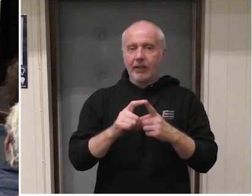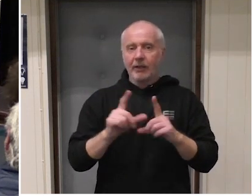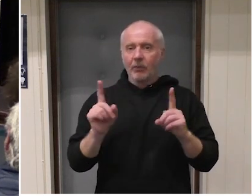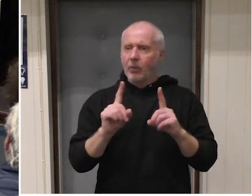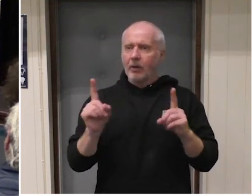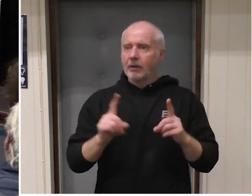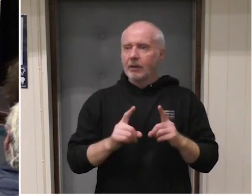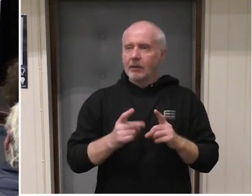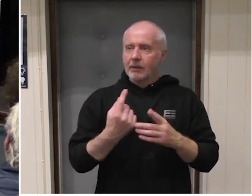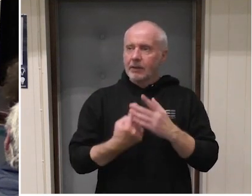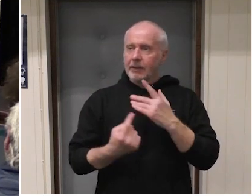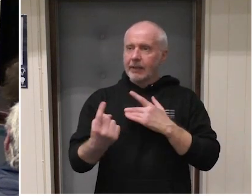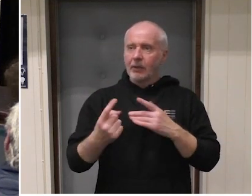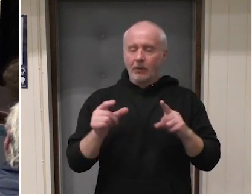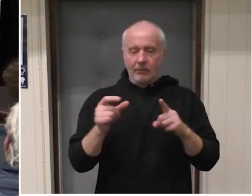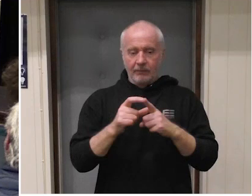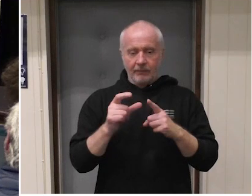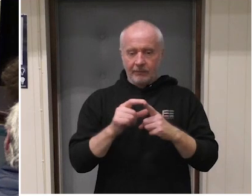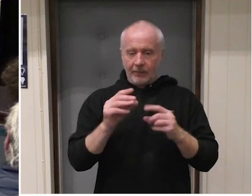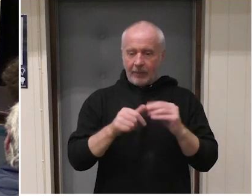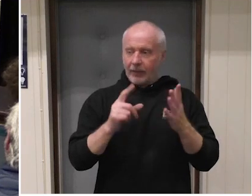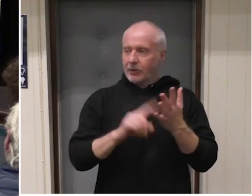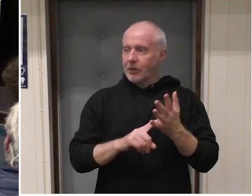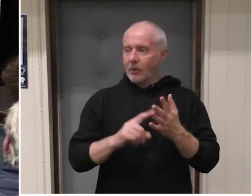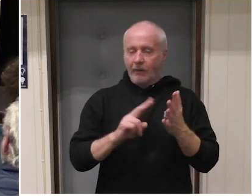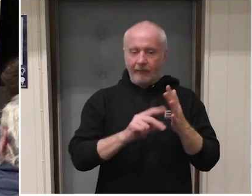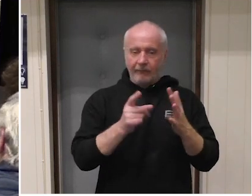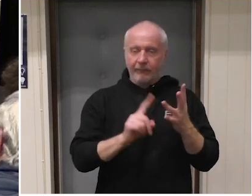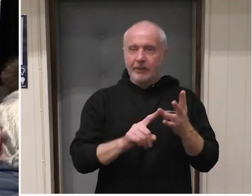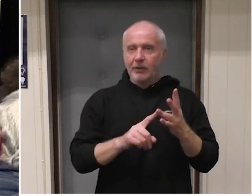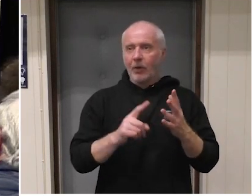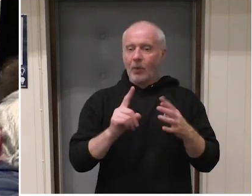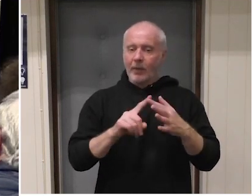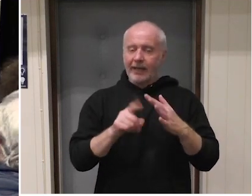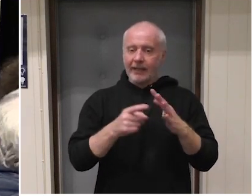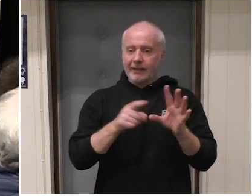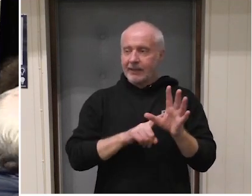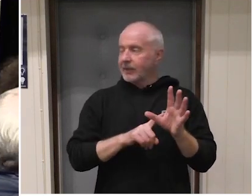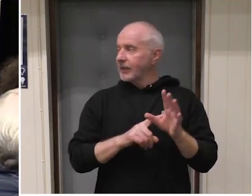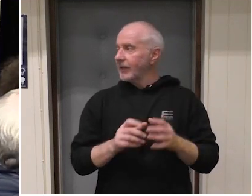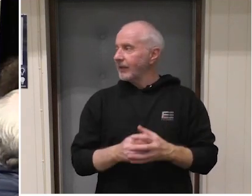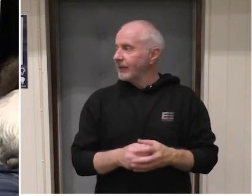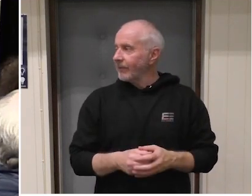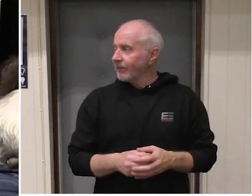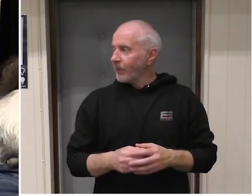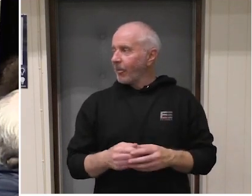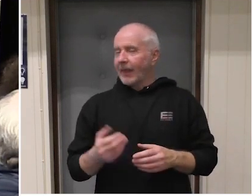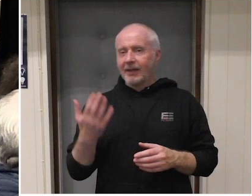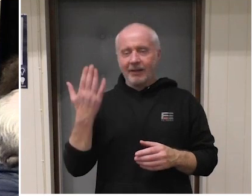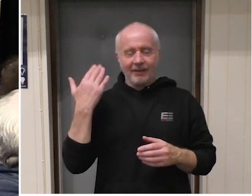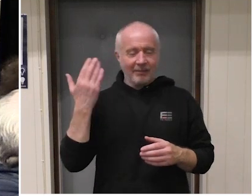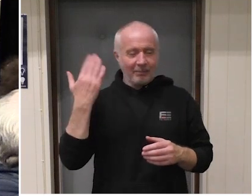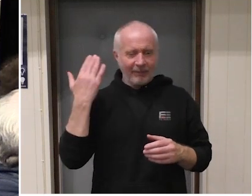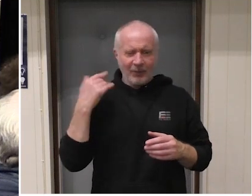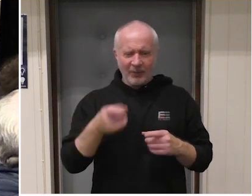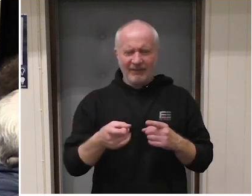biomolecule conformational viscoelasticity. Is that right? Exactly that, yeah. Perfect, close enough. It was much better than the hash I made of the previous speaker's PhD